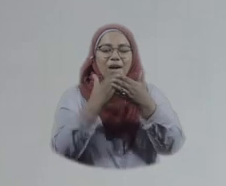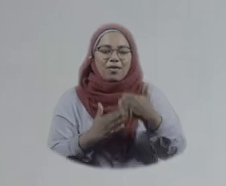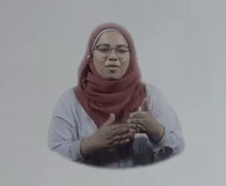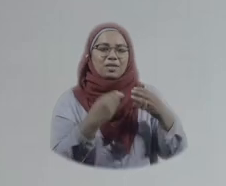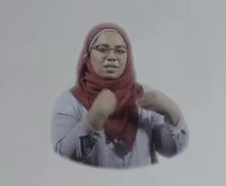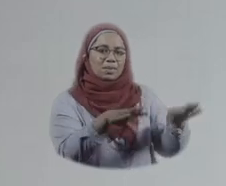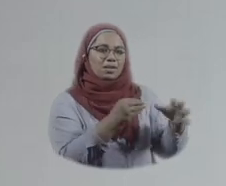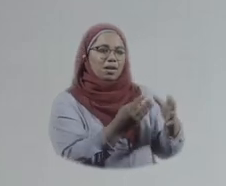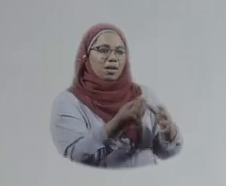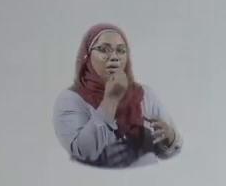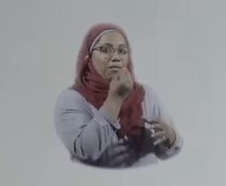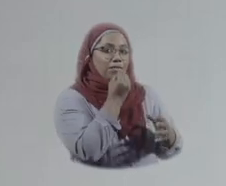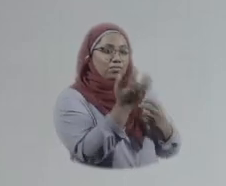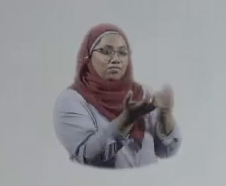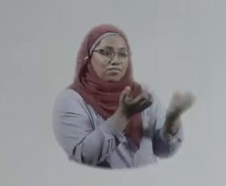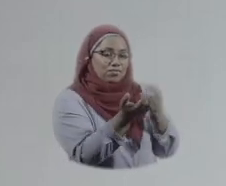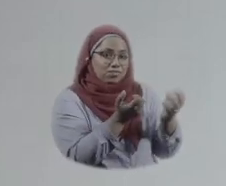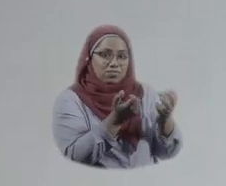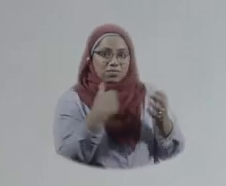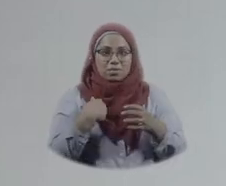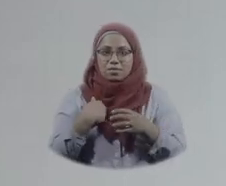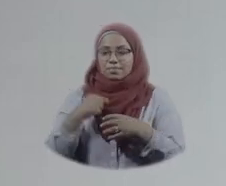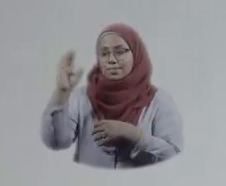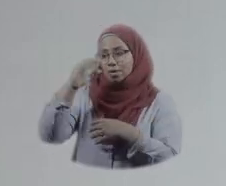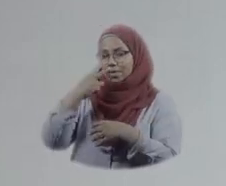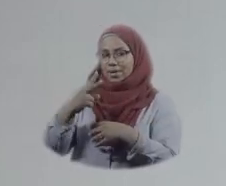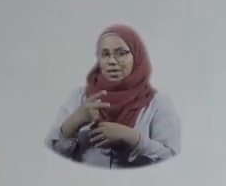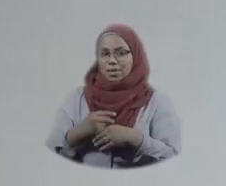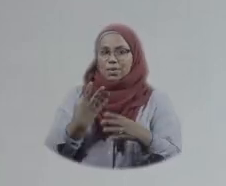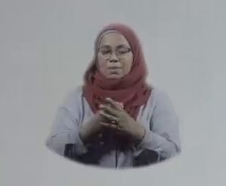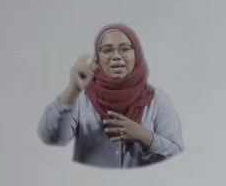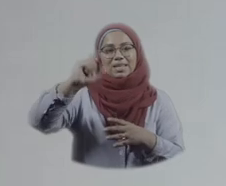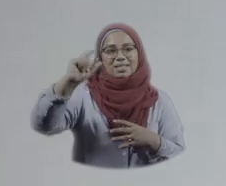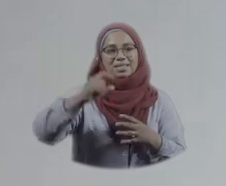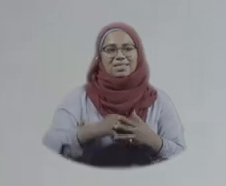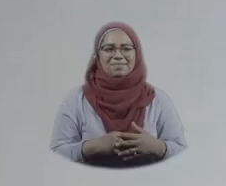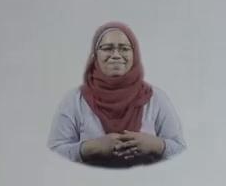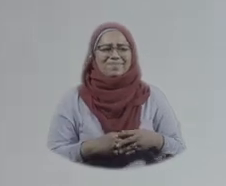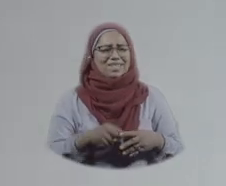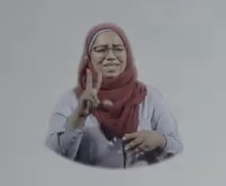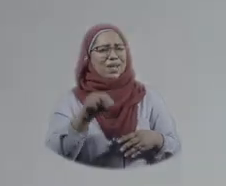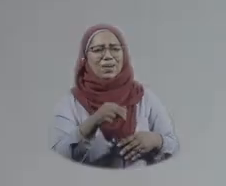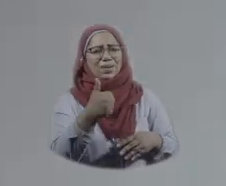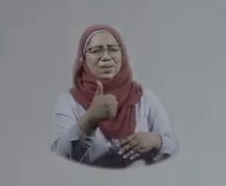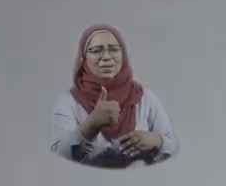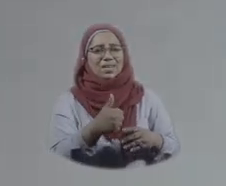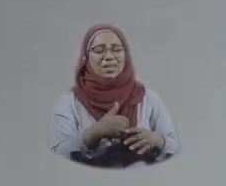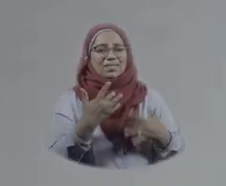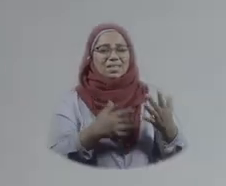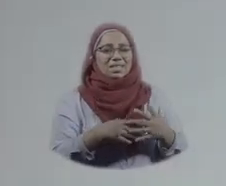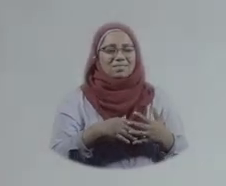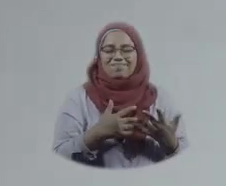of it on buying food to watch movies with my cousins. And I don't think that's a very efficient way to spend money, so I wish